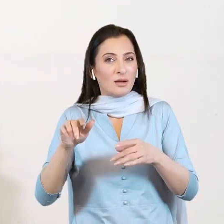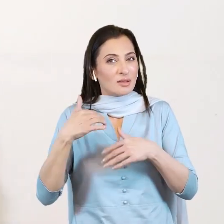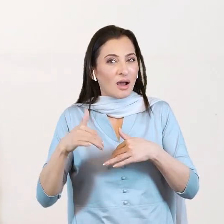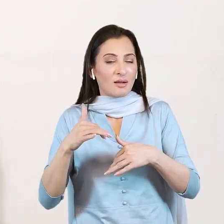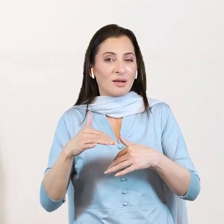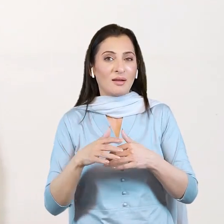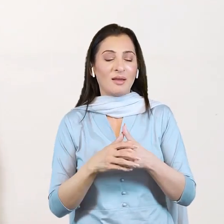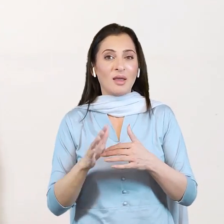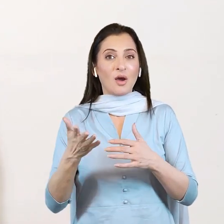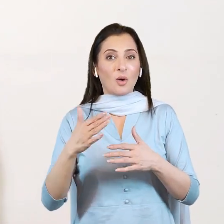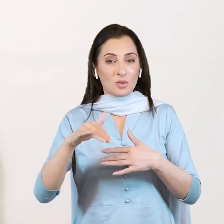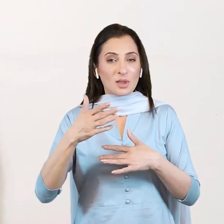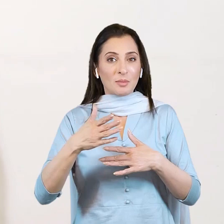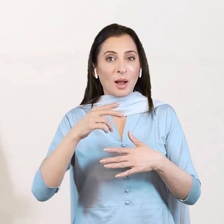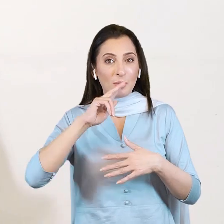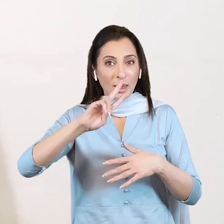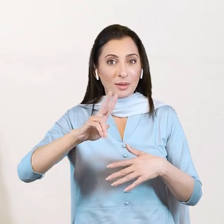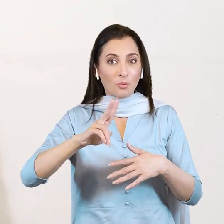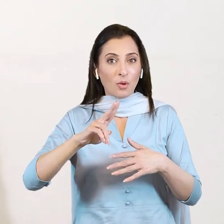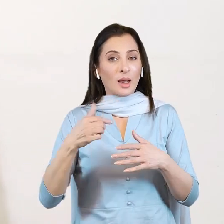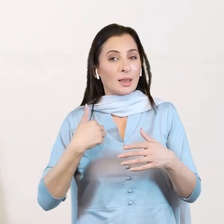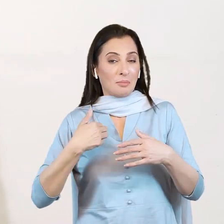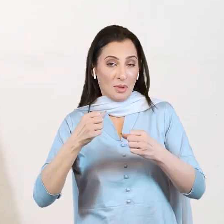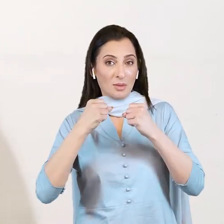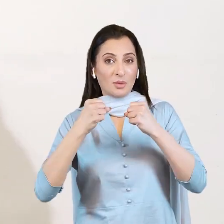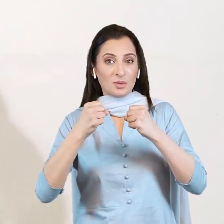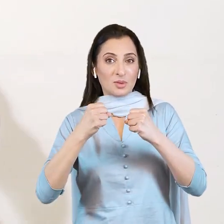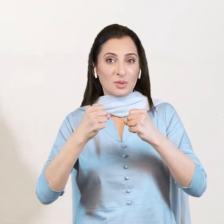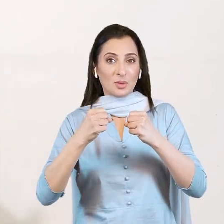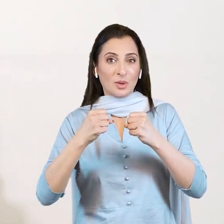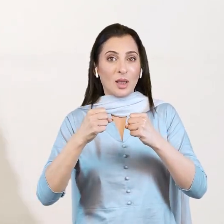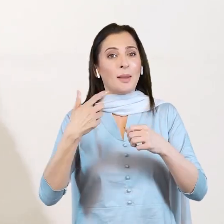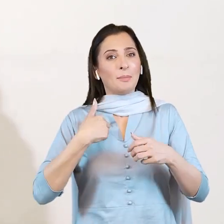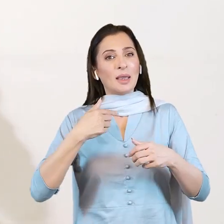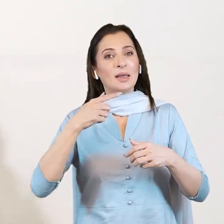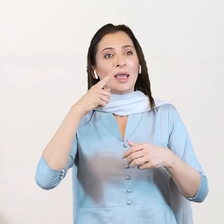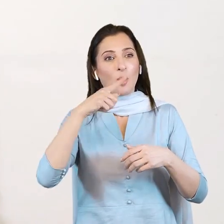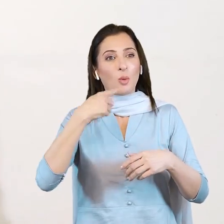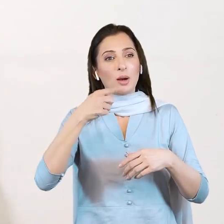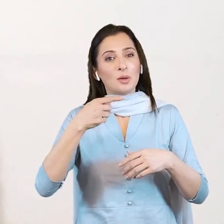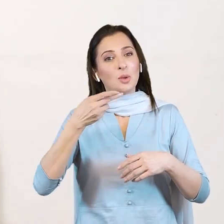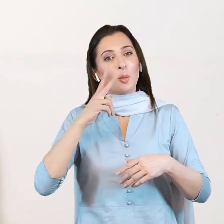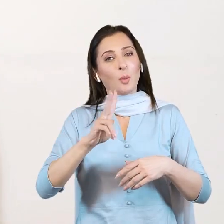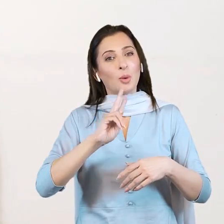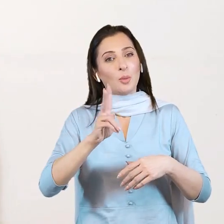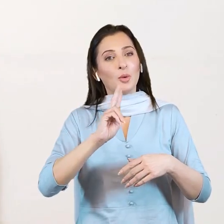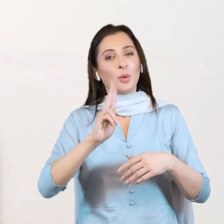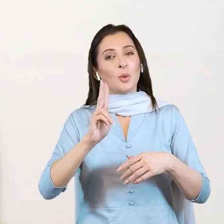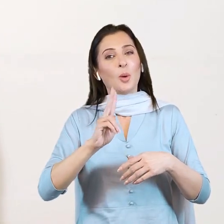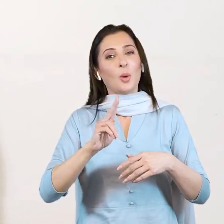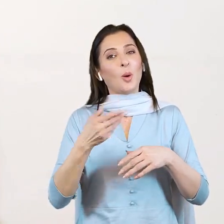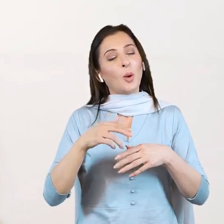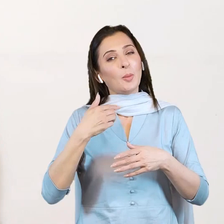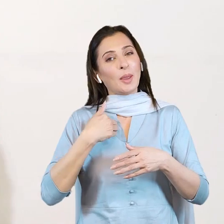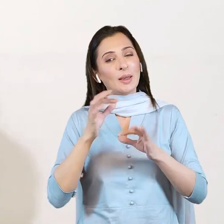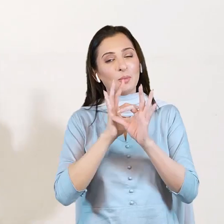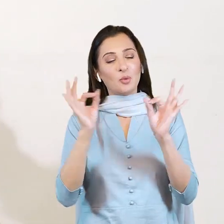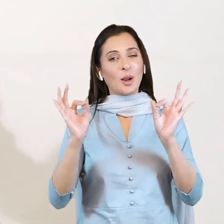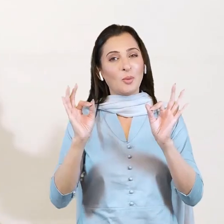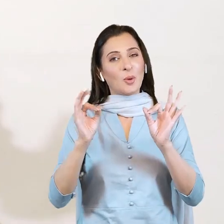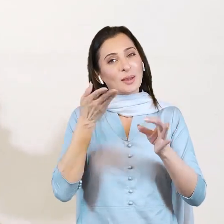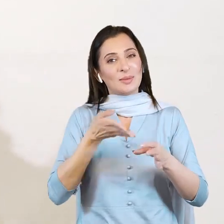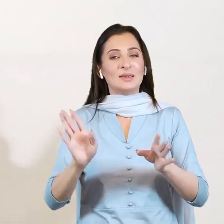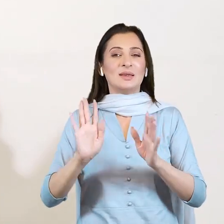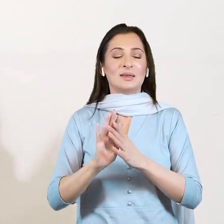Unfortunately, that's not what happened. I walked off the stage feeling ashamed and disappointed in myself. Everyone